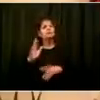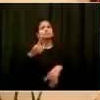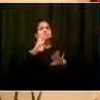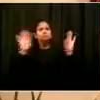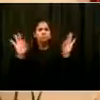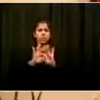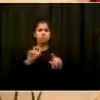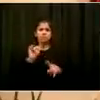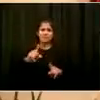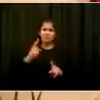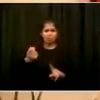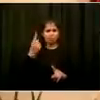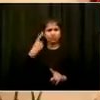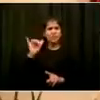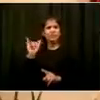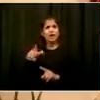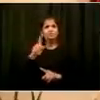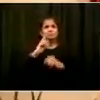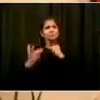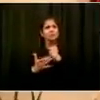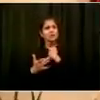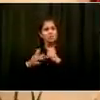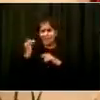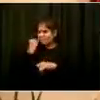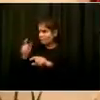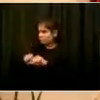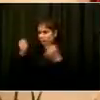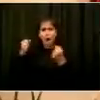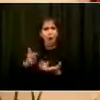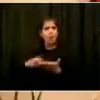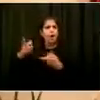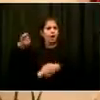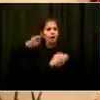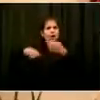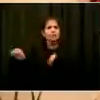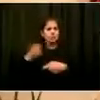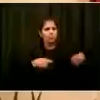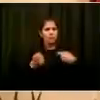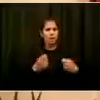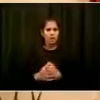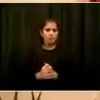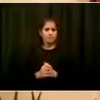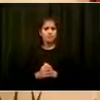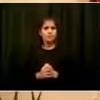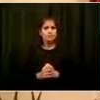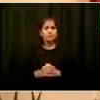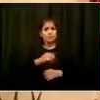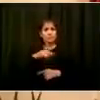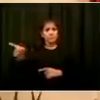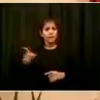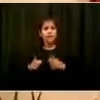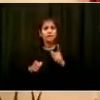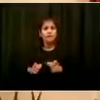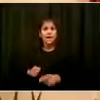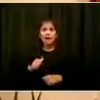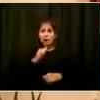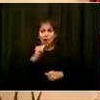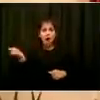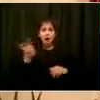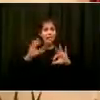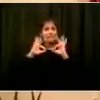So I'm just going to remind folks, you can go onto our website, schools.nyc.gov. It's very simple there to request a